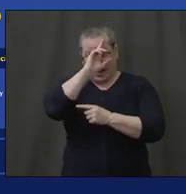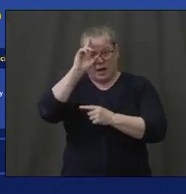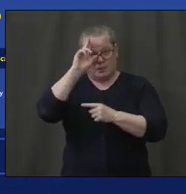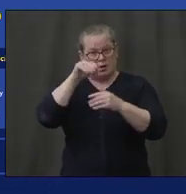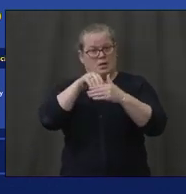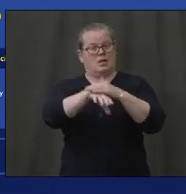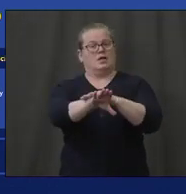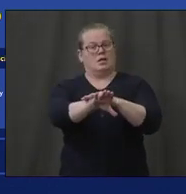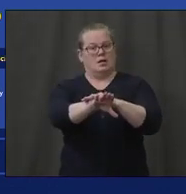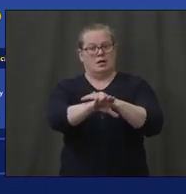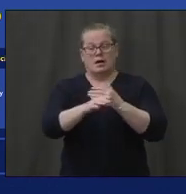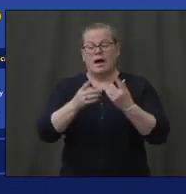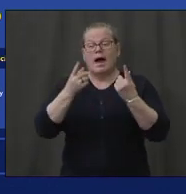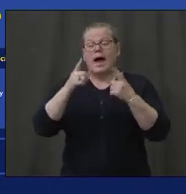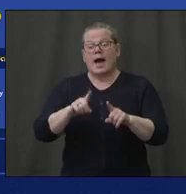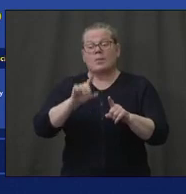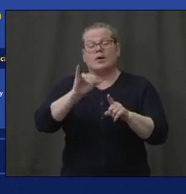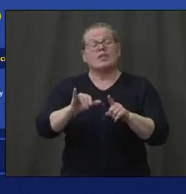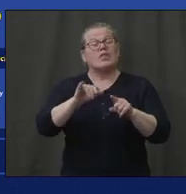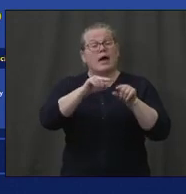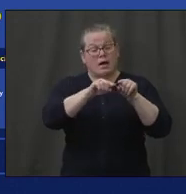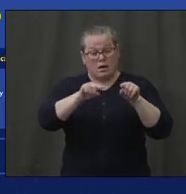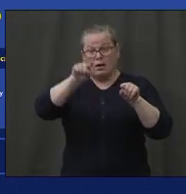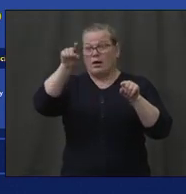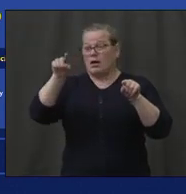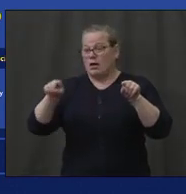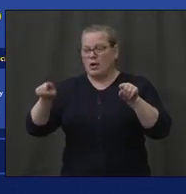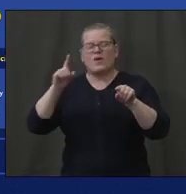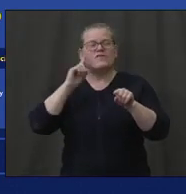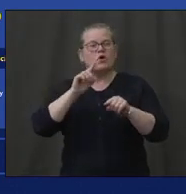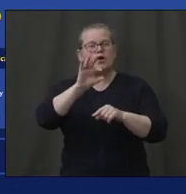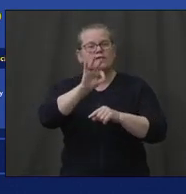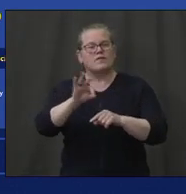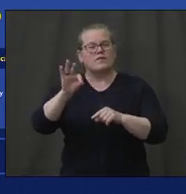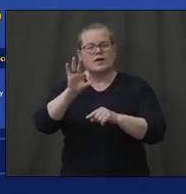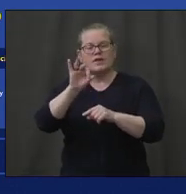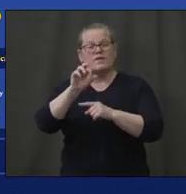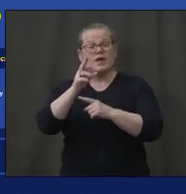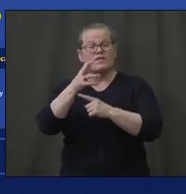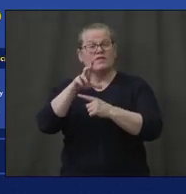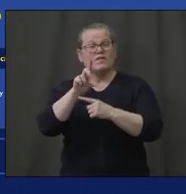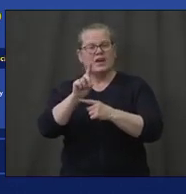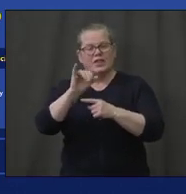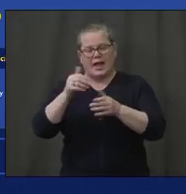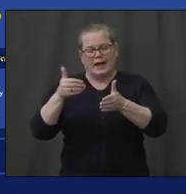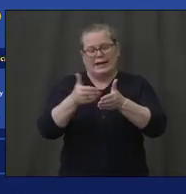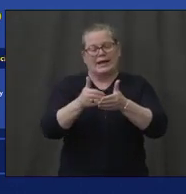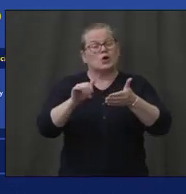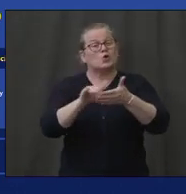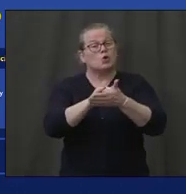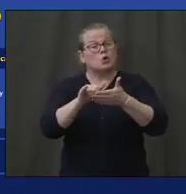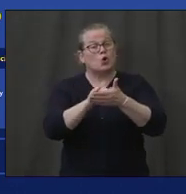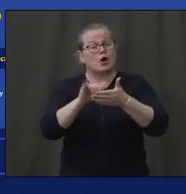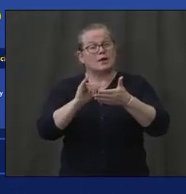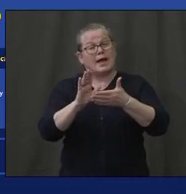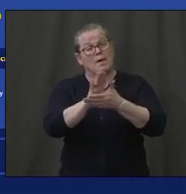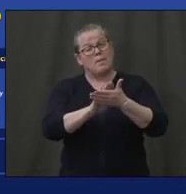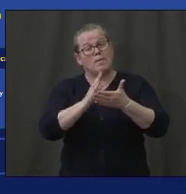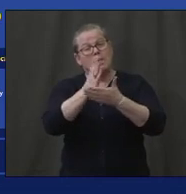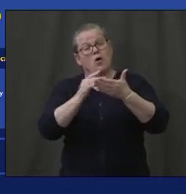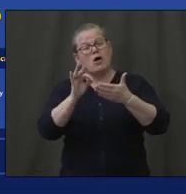for Fairfield County. Fairfield County, as you know, being closer to Westchester and closer to New York, is where the